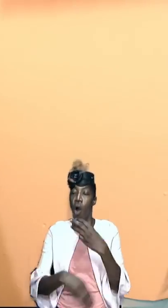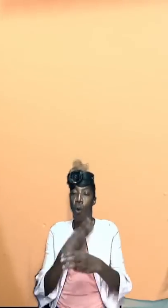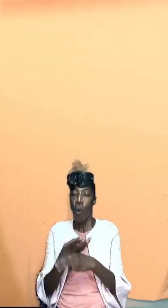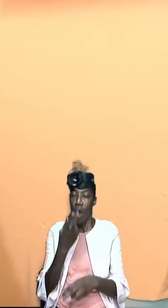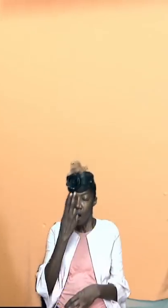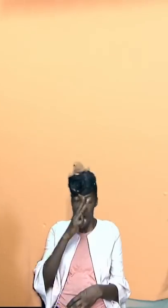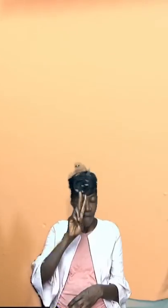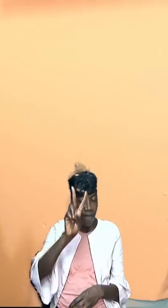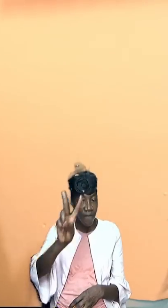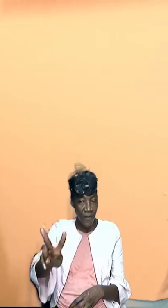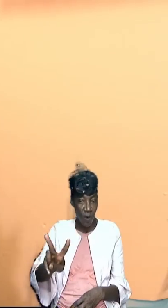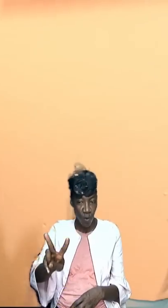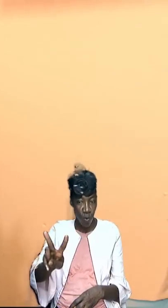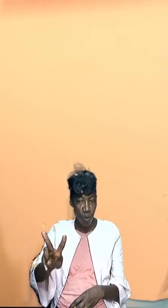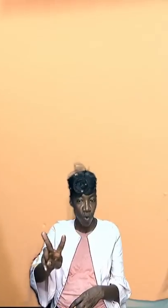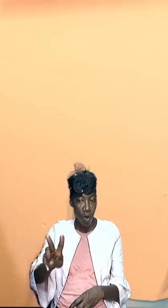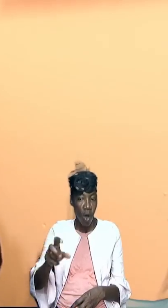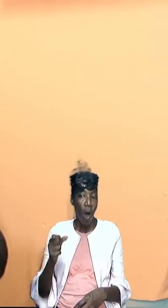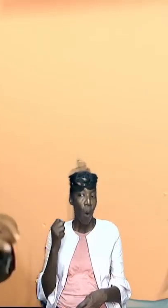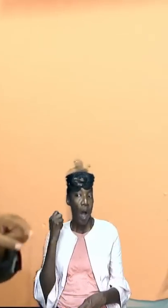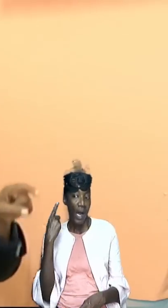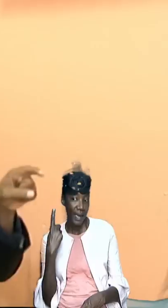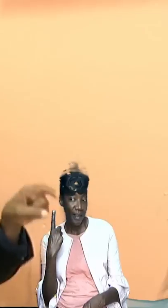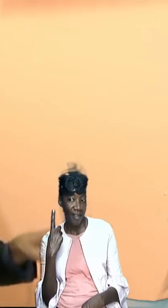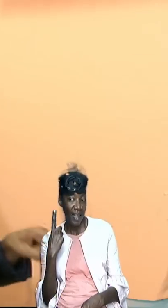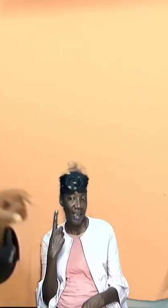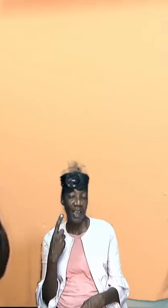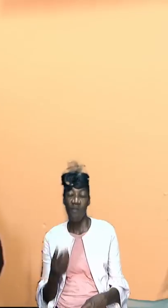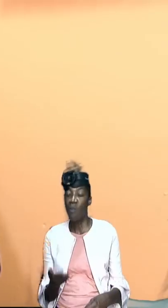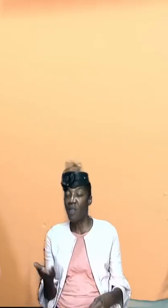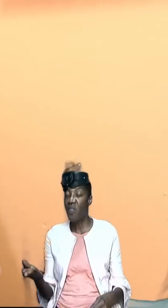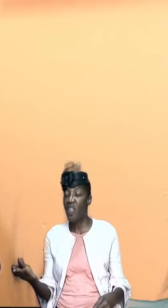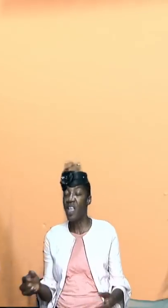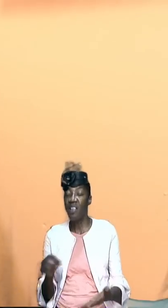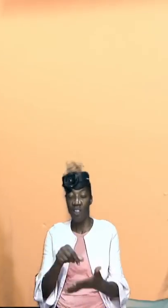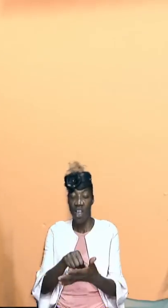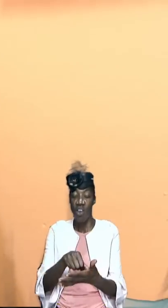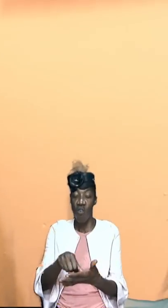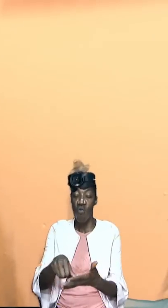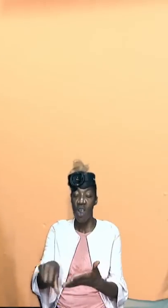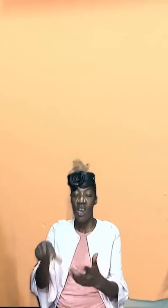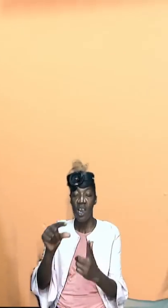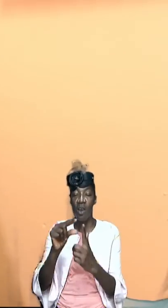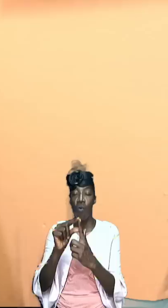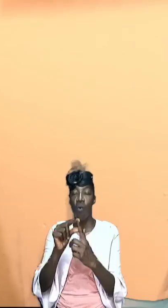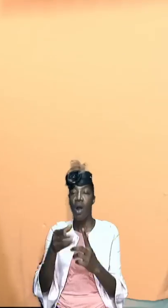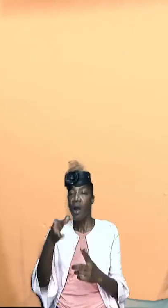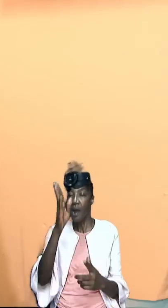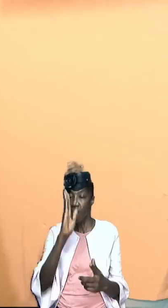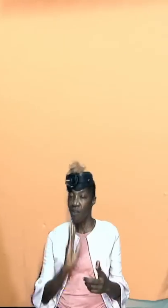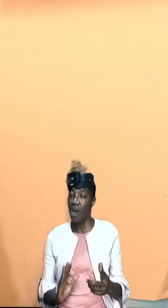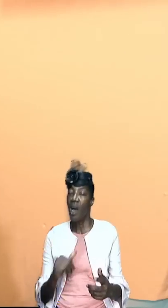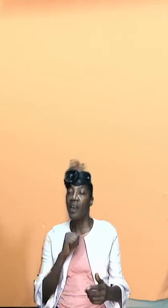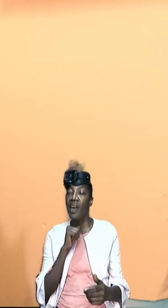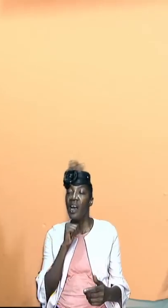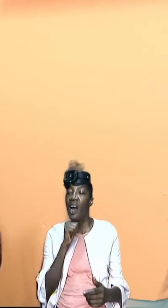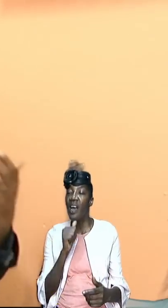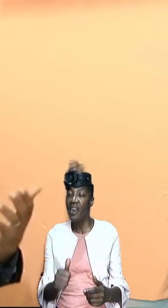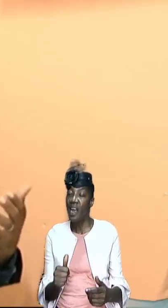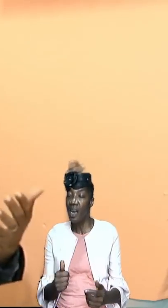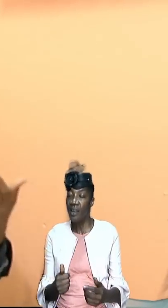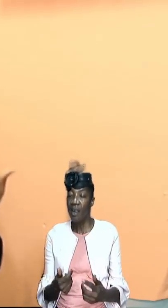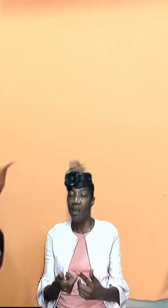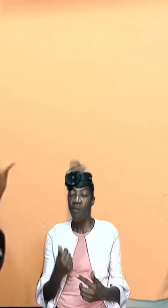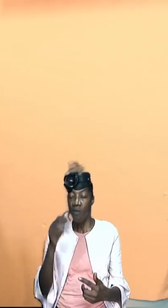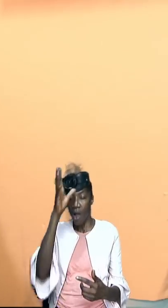our perceptions from the things that are written in the Word of God, and not merely from